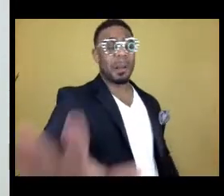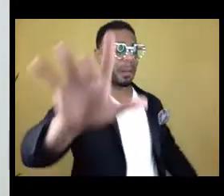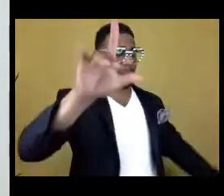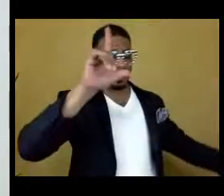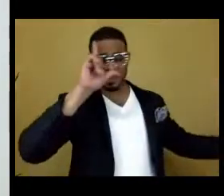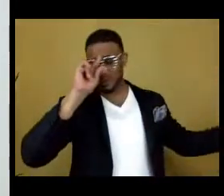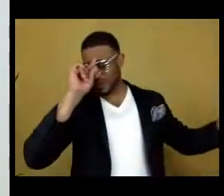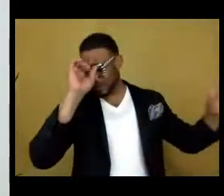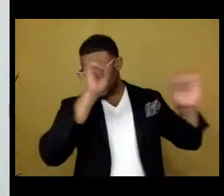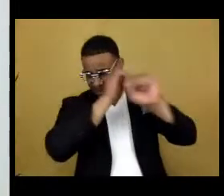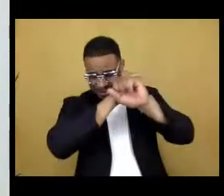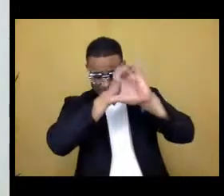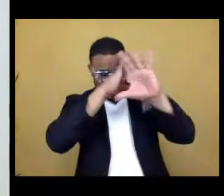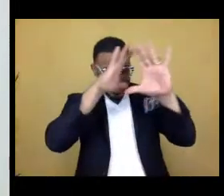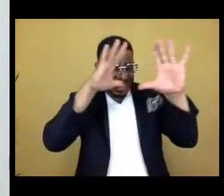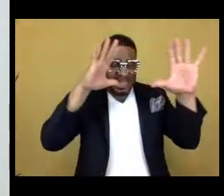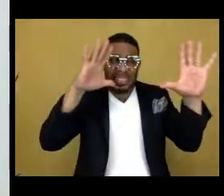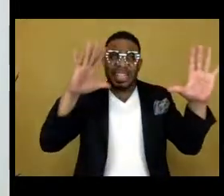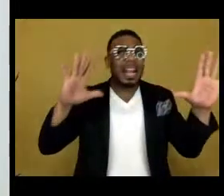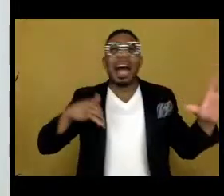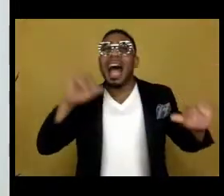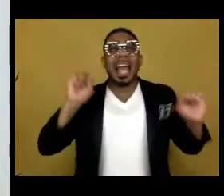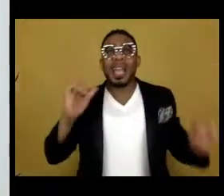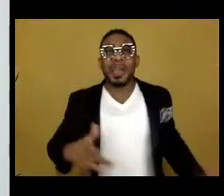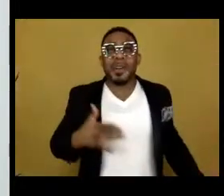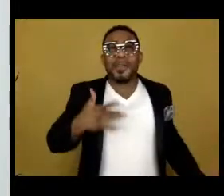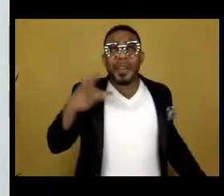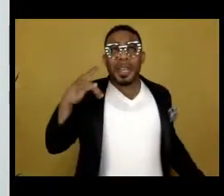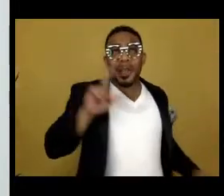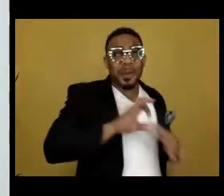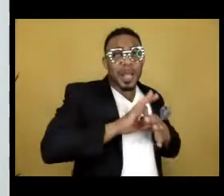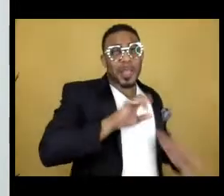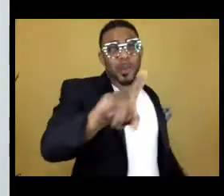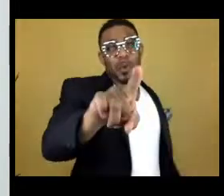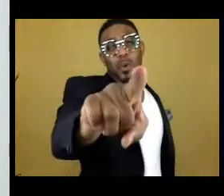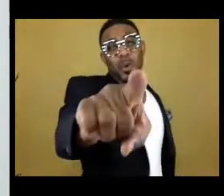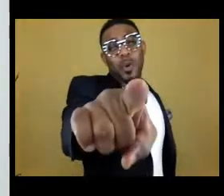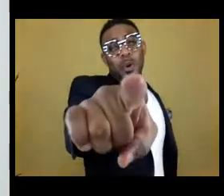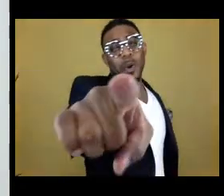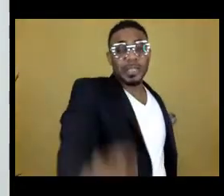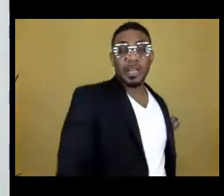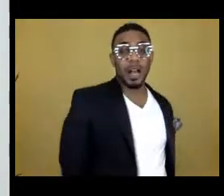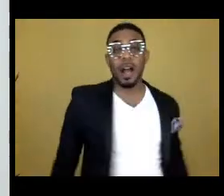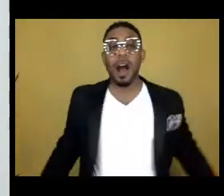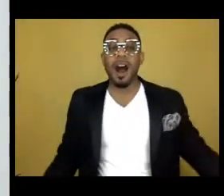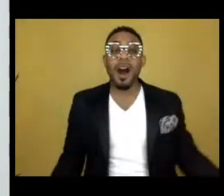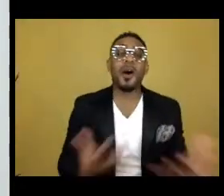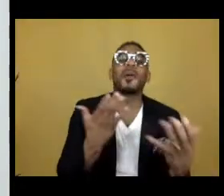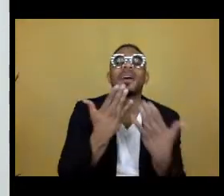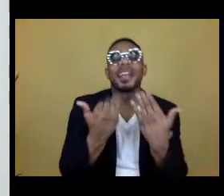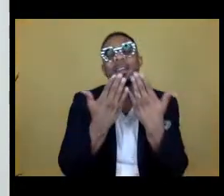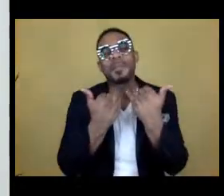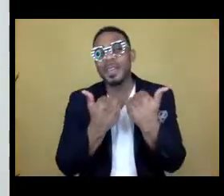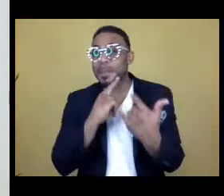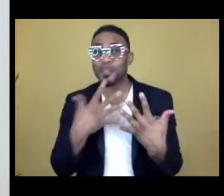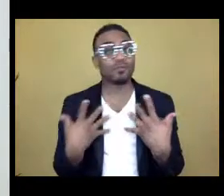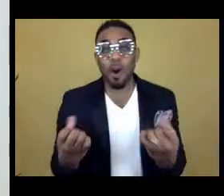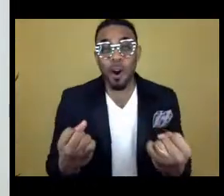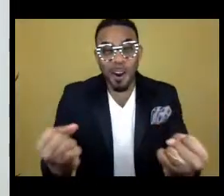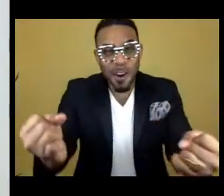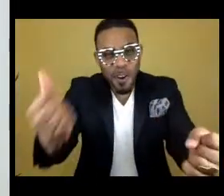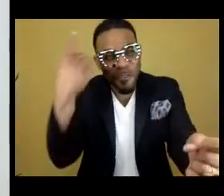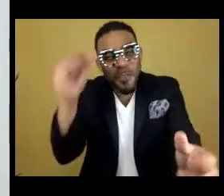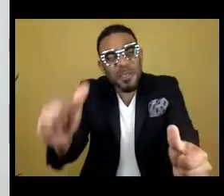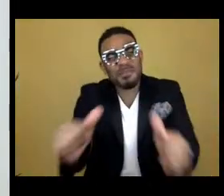my eyes so I can be with you. Oh, baby, be